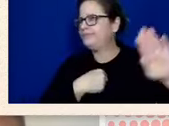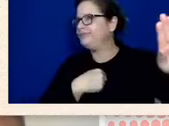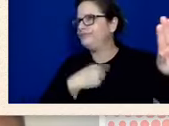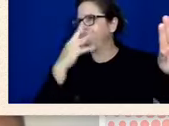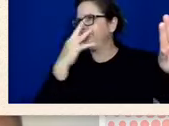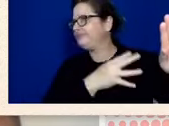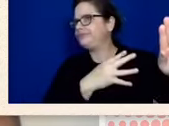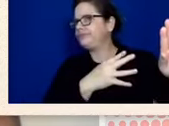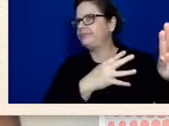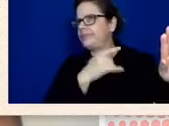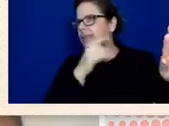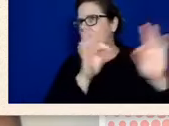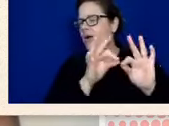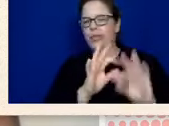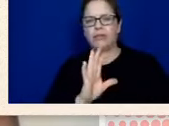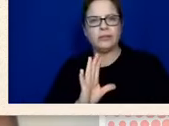that